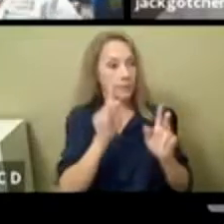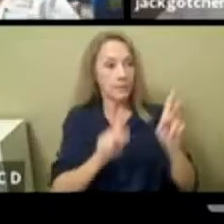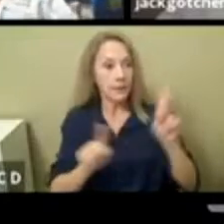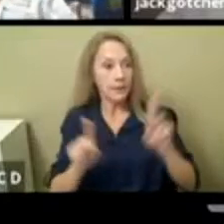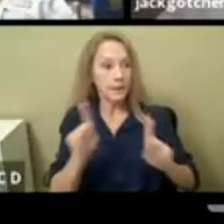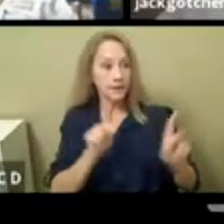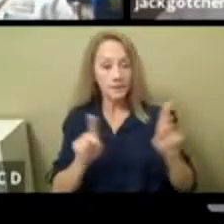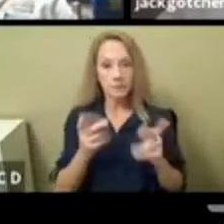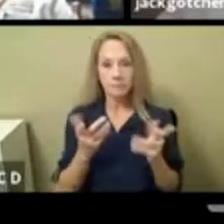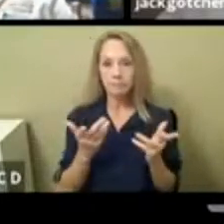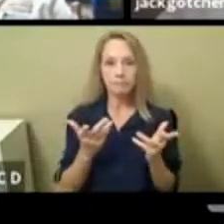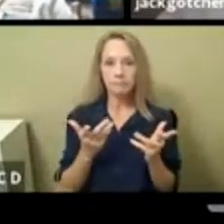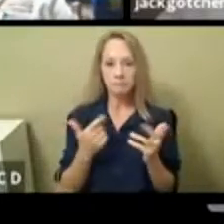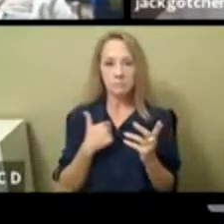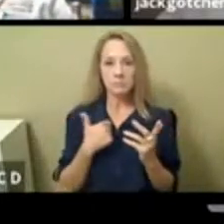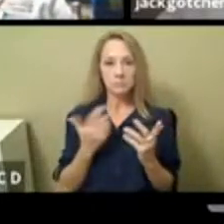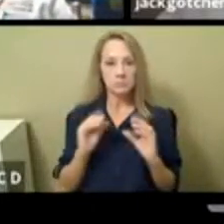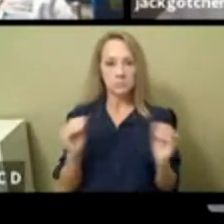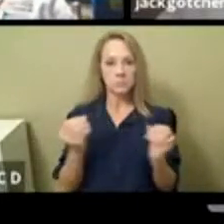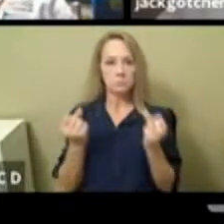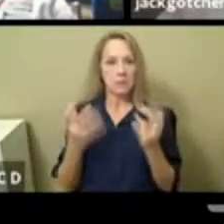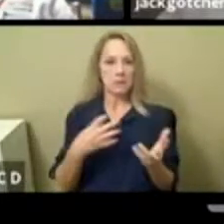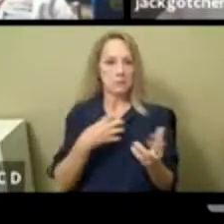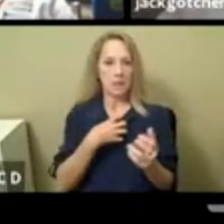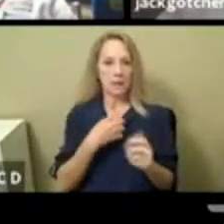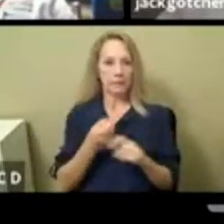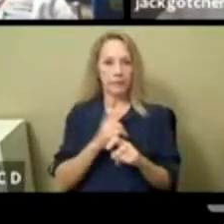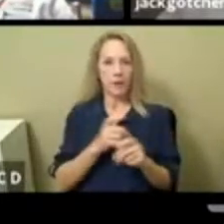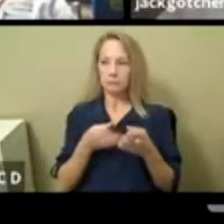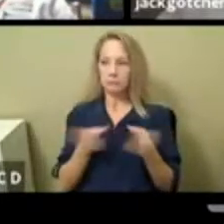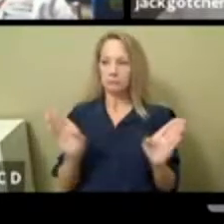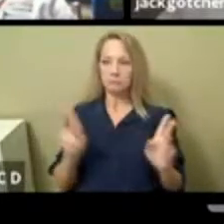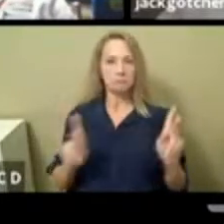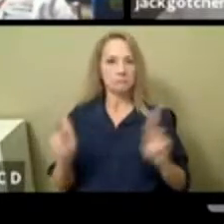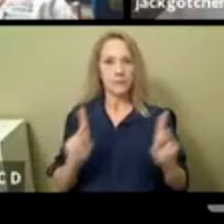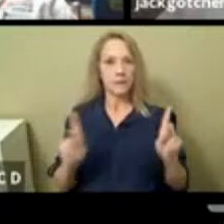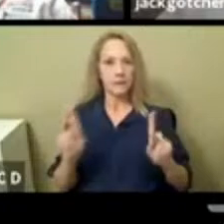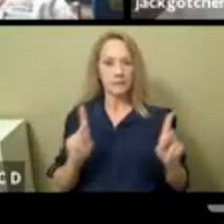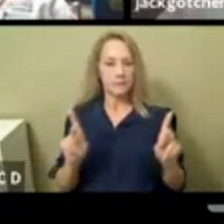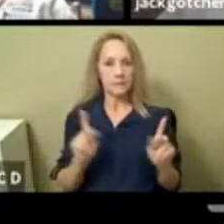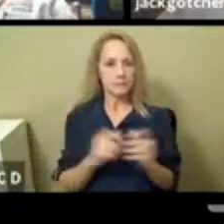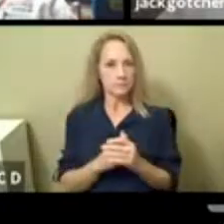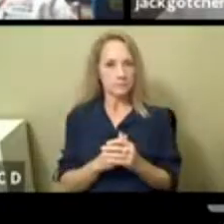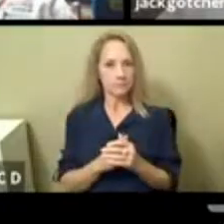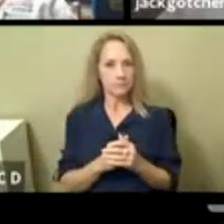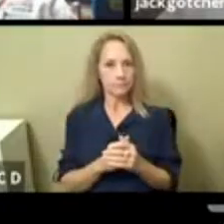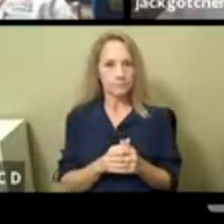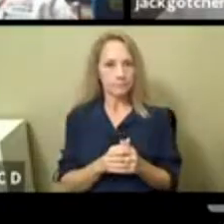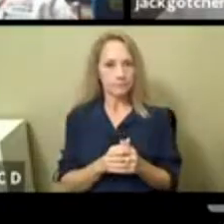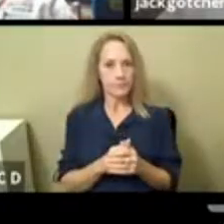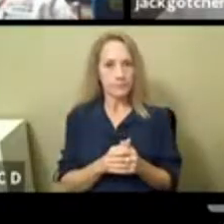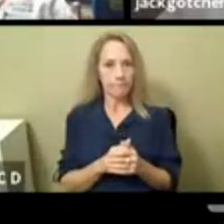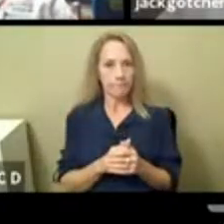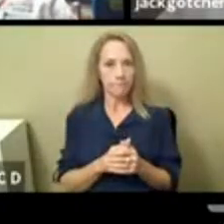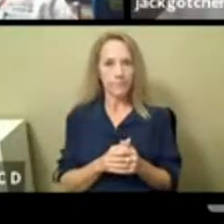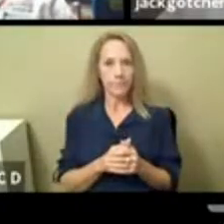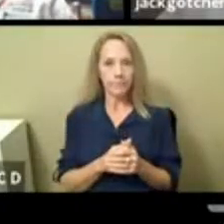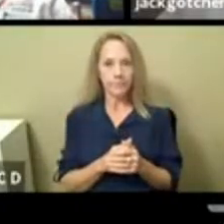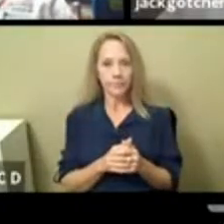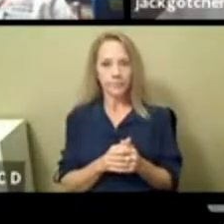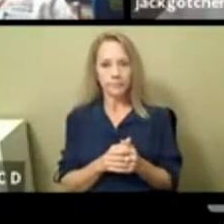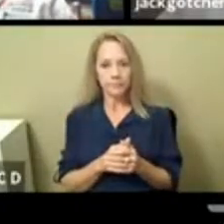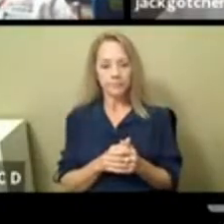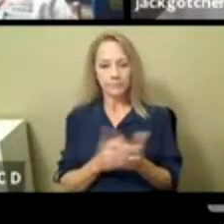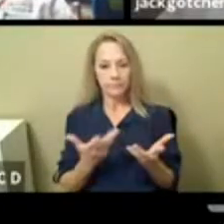haven't had many complaints from the public. And we certainly haven't had any enforcement